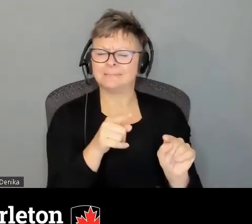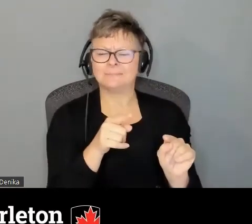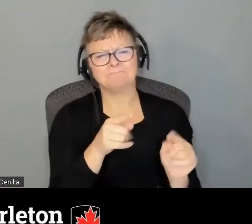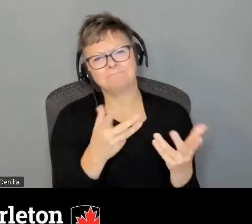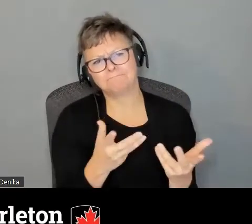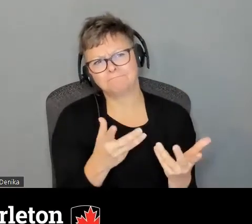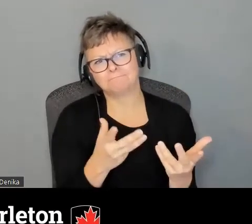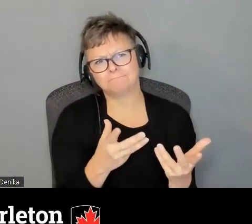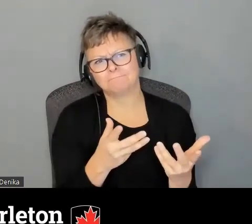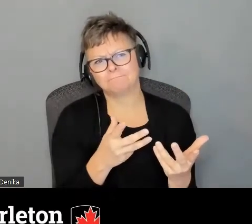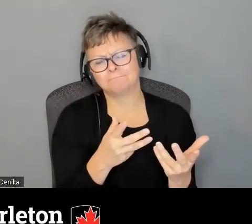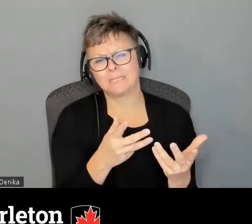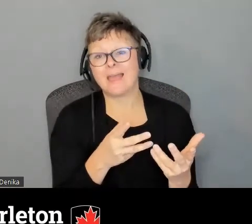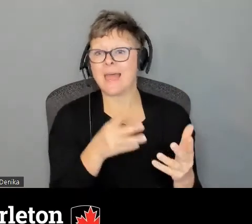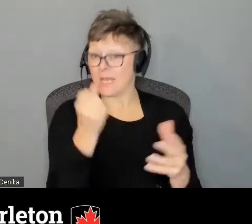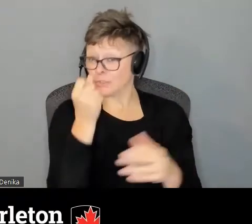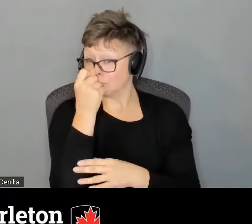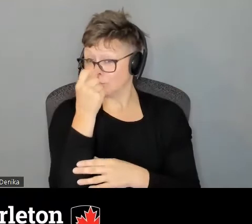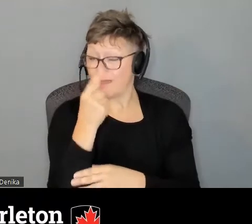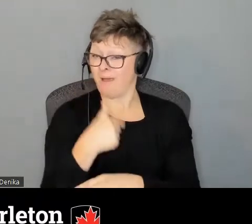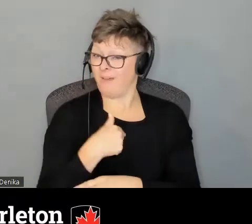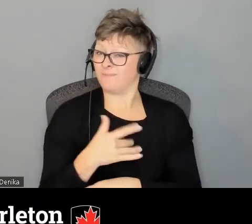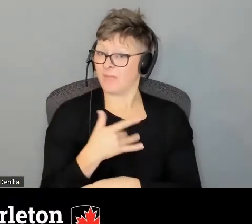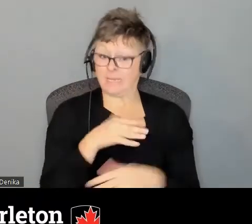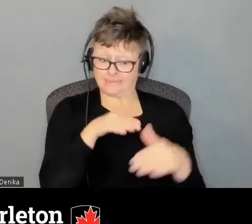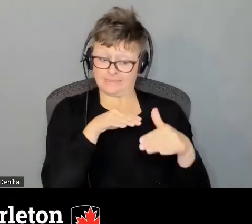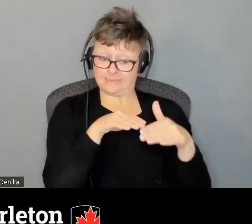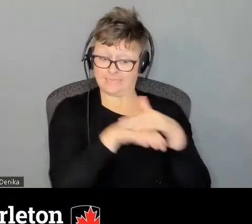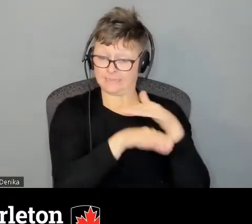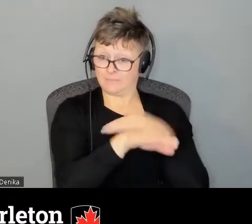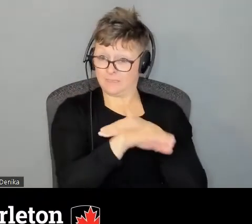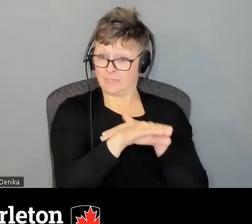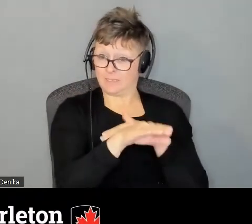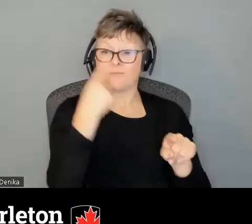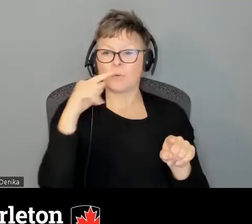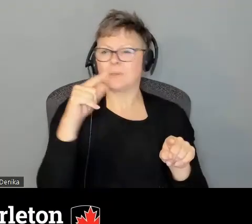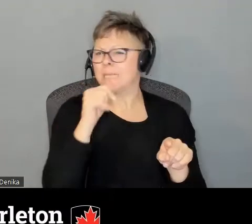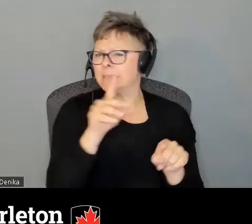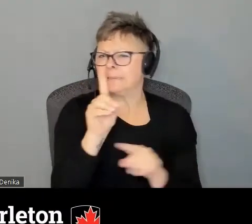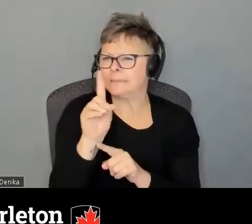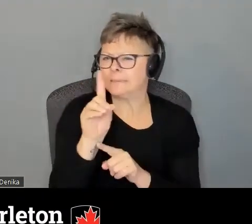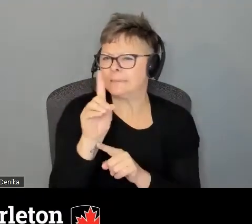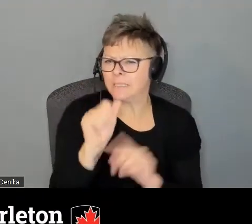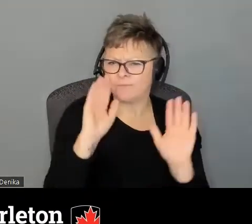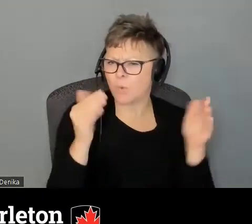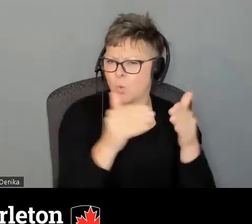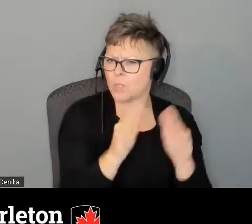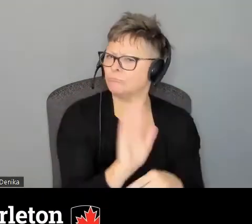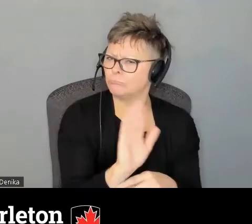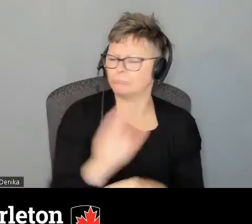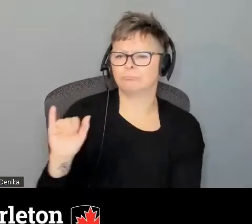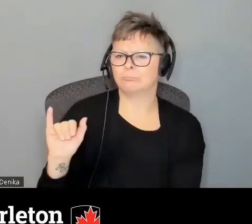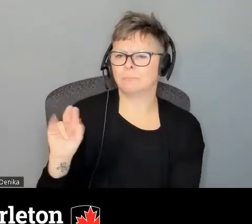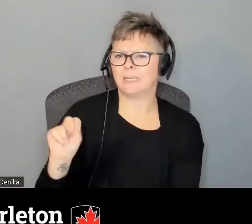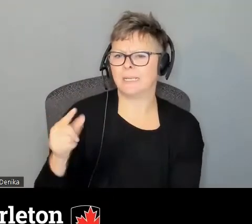think accessibility, not around like a disability necessarily. Ingrid spoke a little bit to